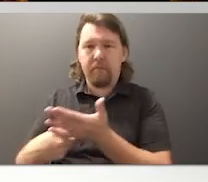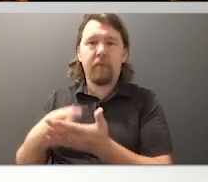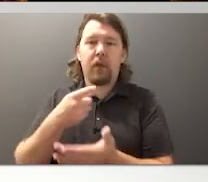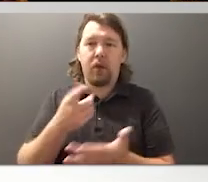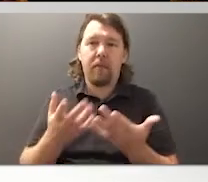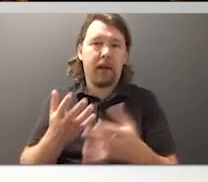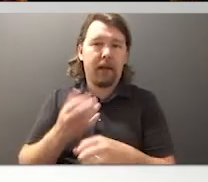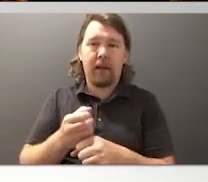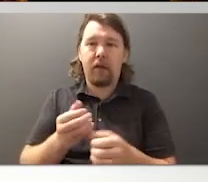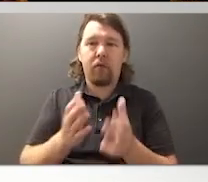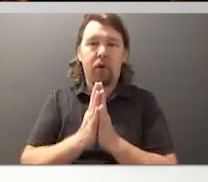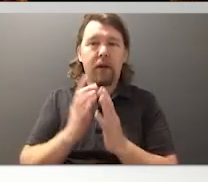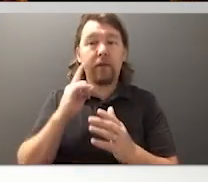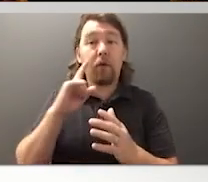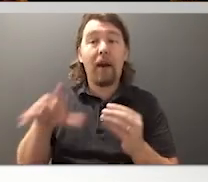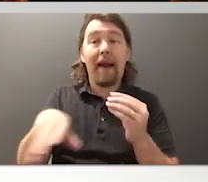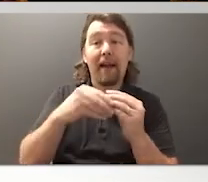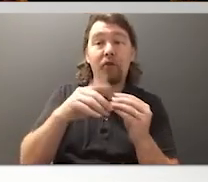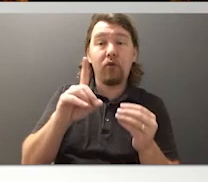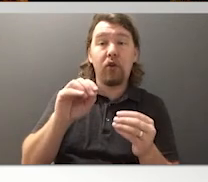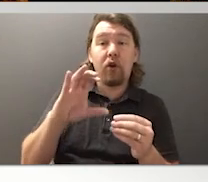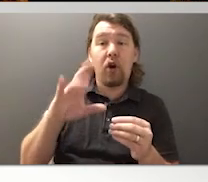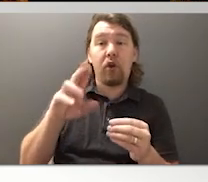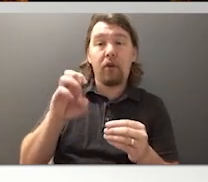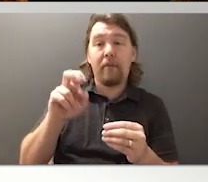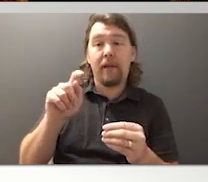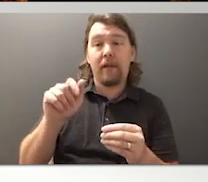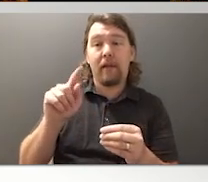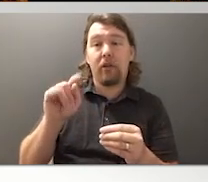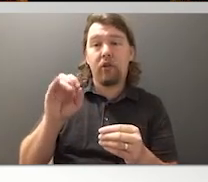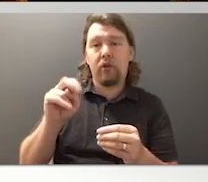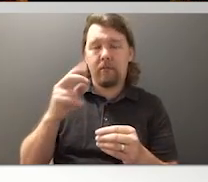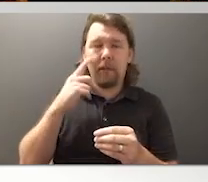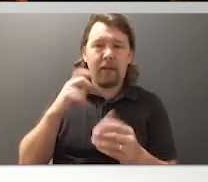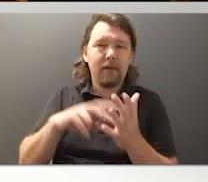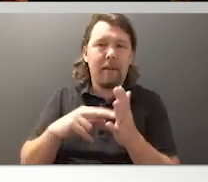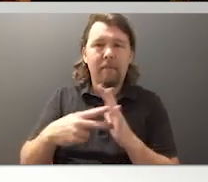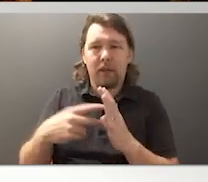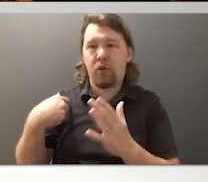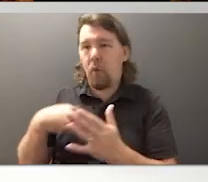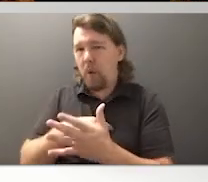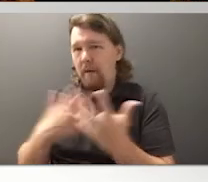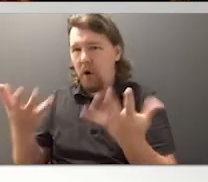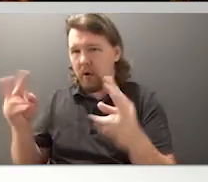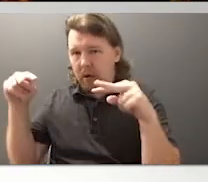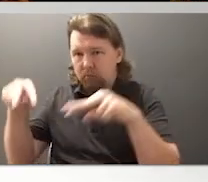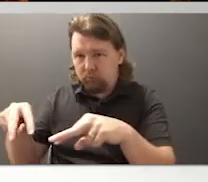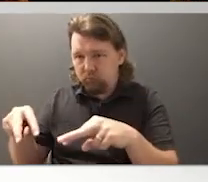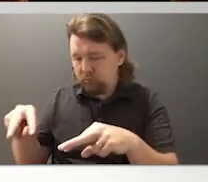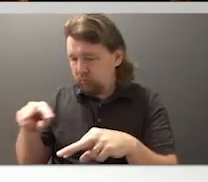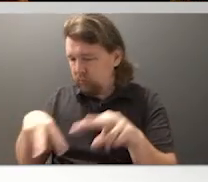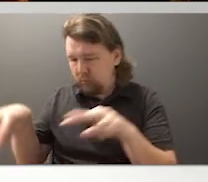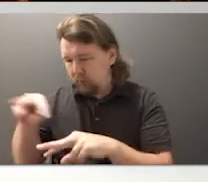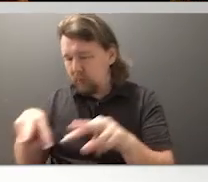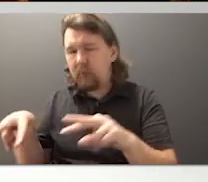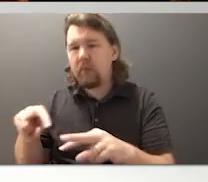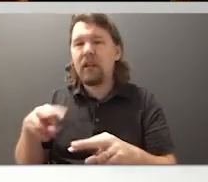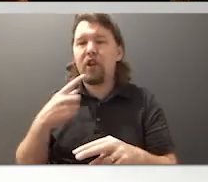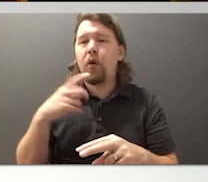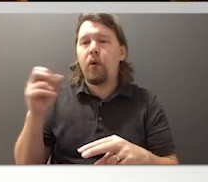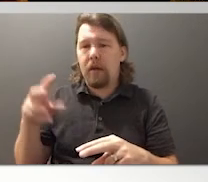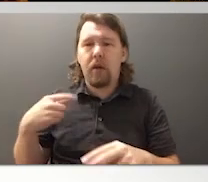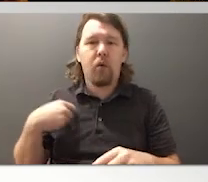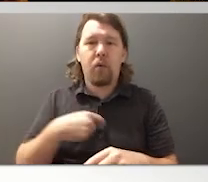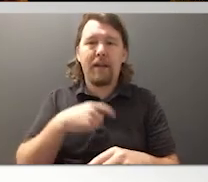for. And you may get requests for additional documentation. That's because we've said, we've basically looked at